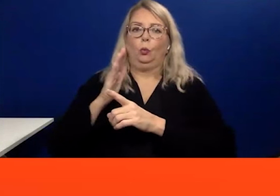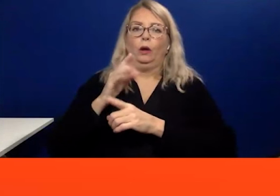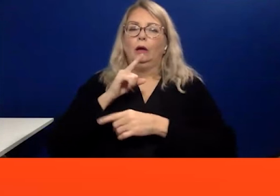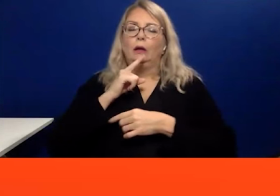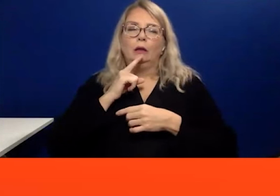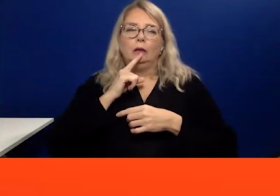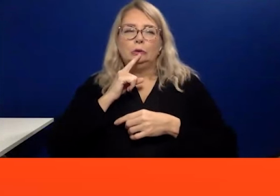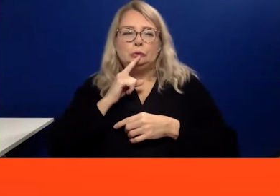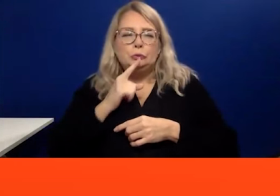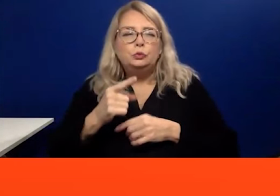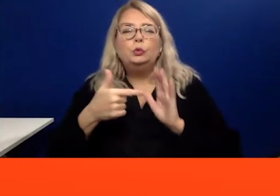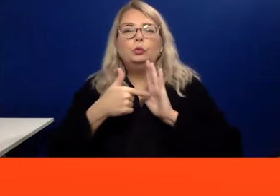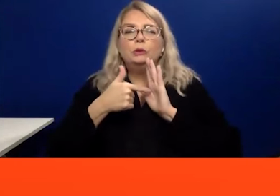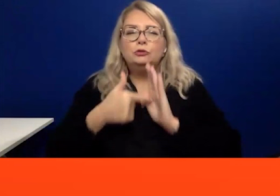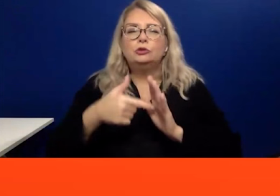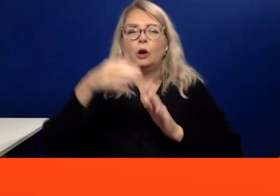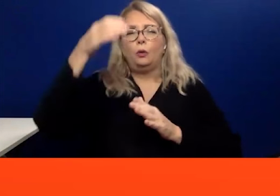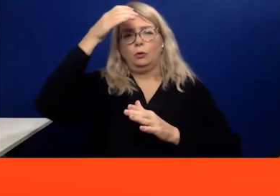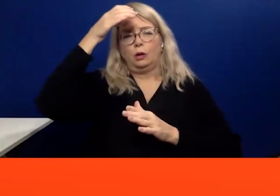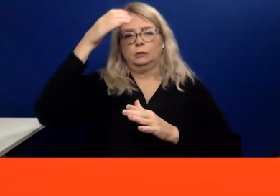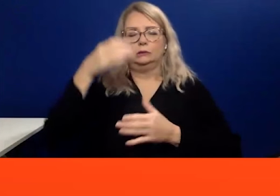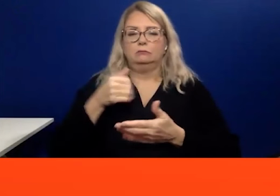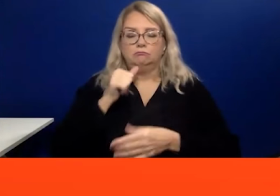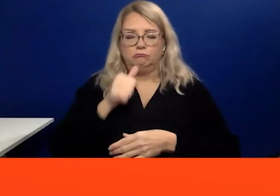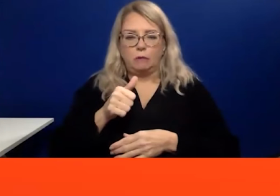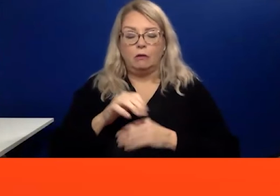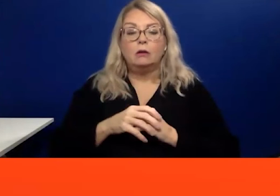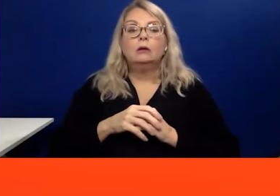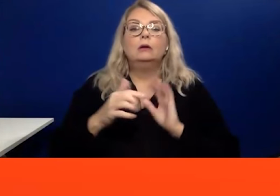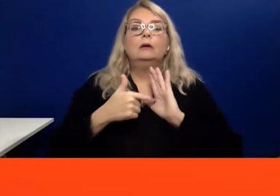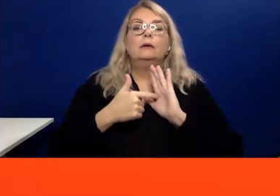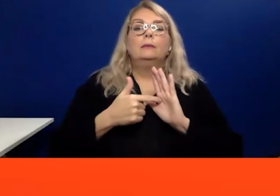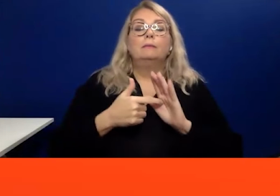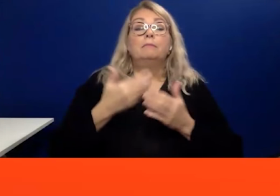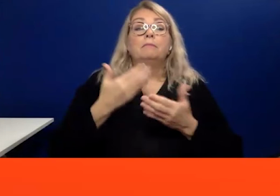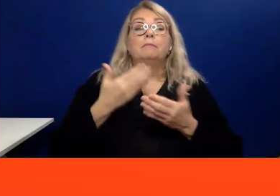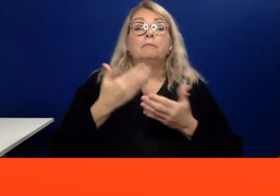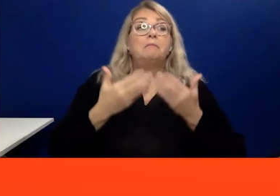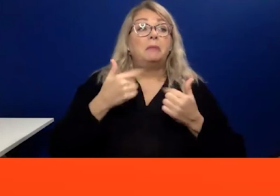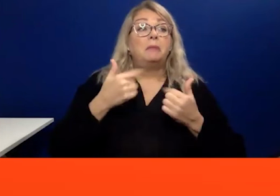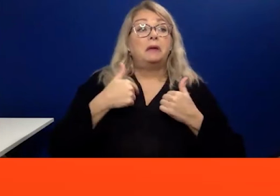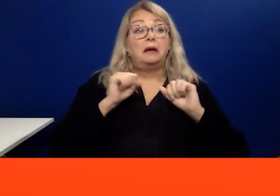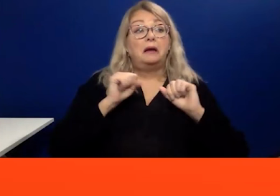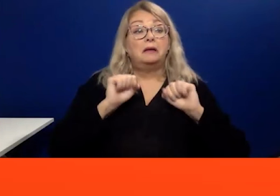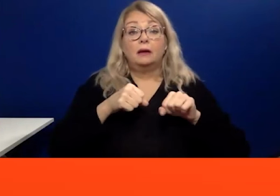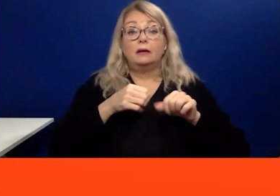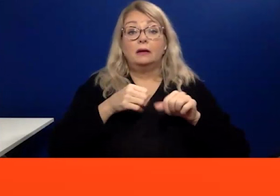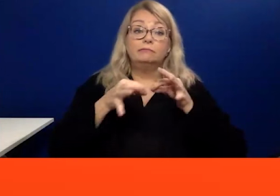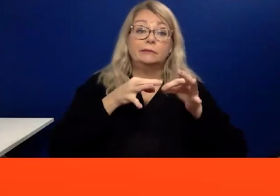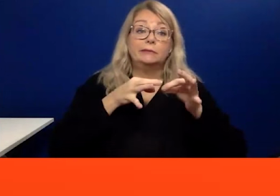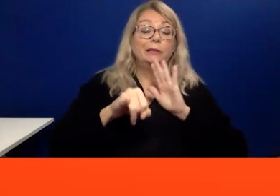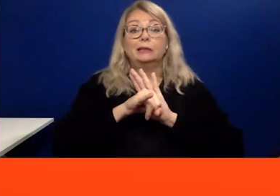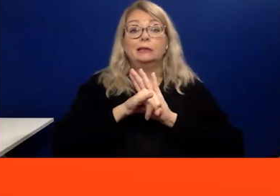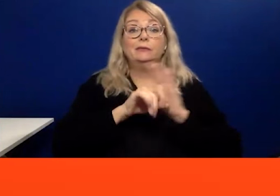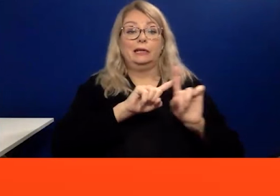demonstrate competence. So example, I might be able to explain and identify different types of motors,